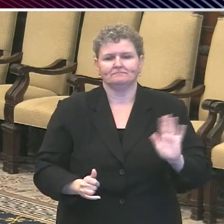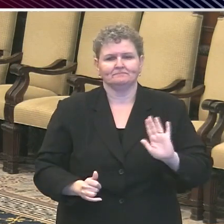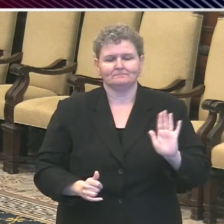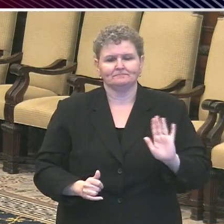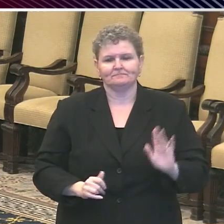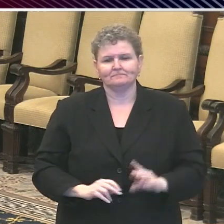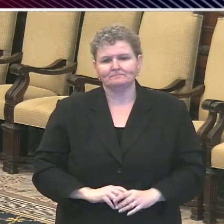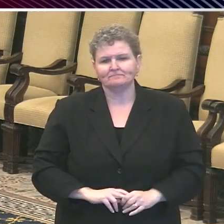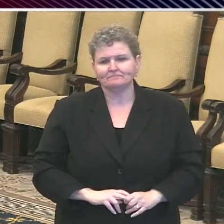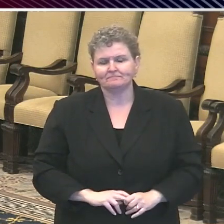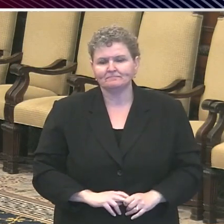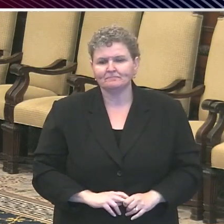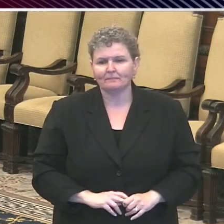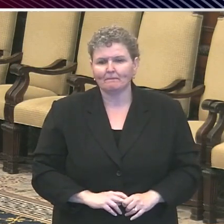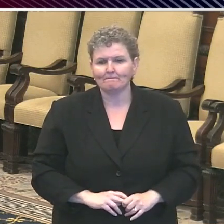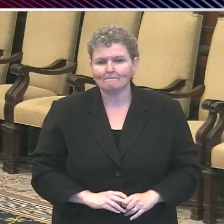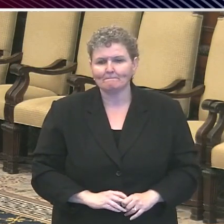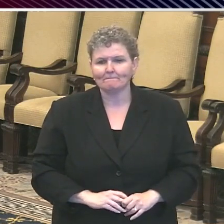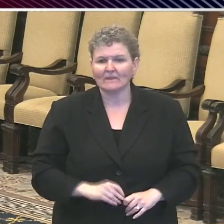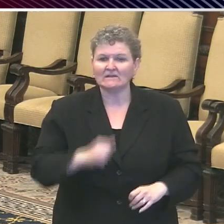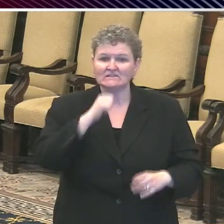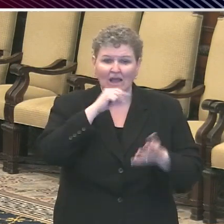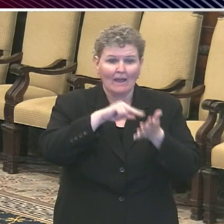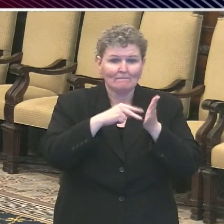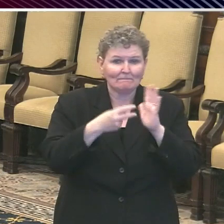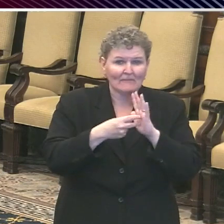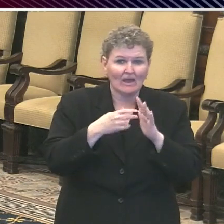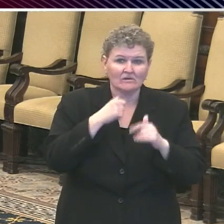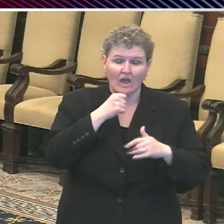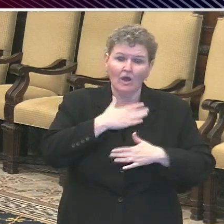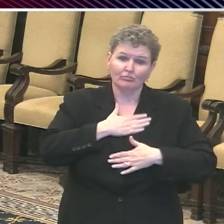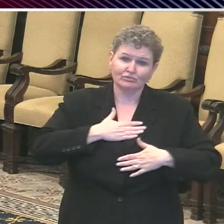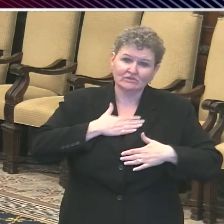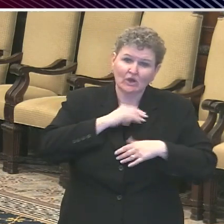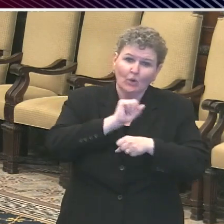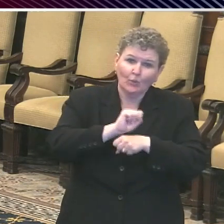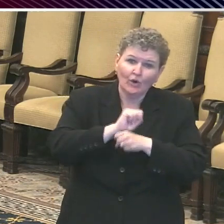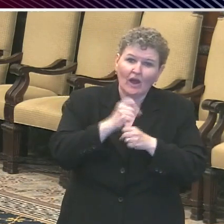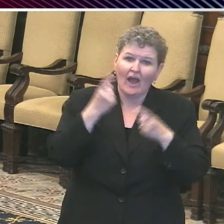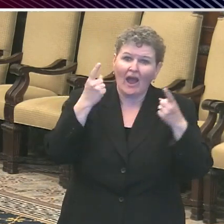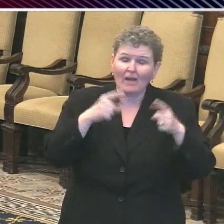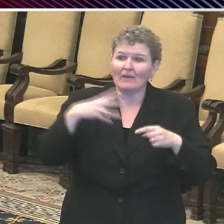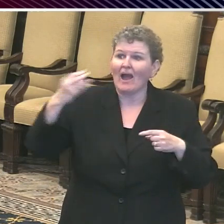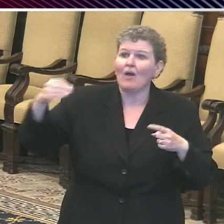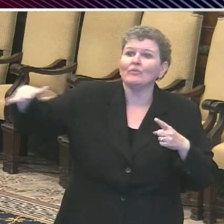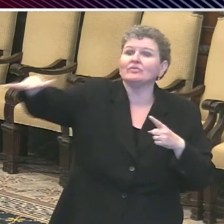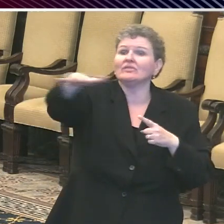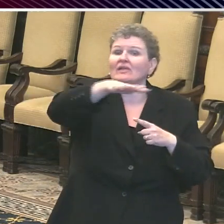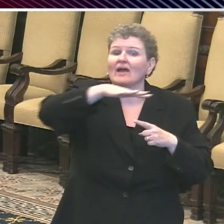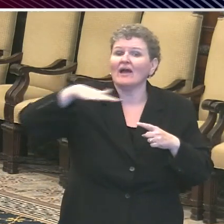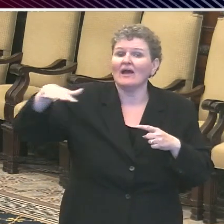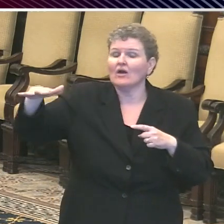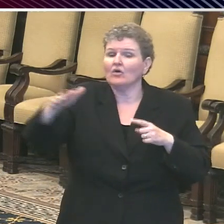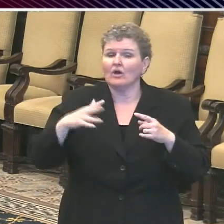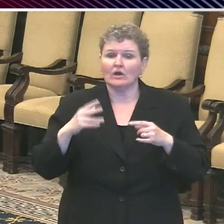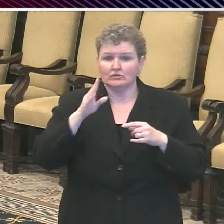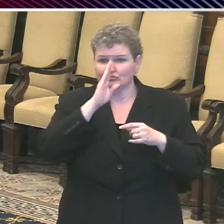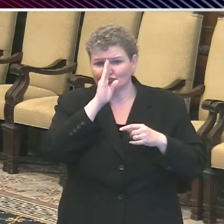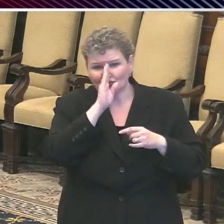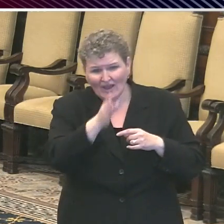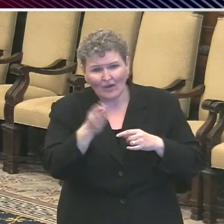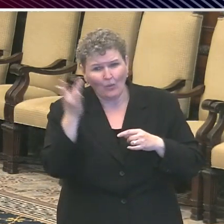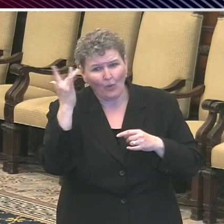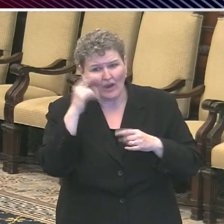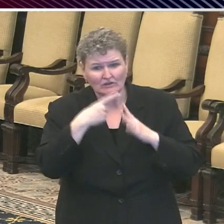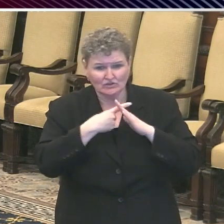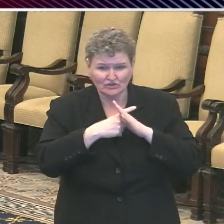That's not to say that I don't appreciate a lot of the efforts that have been made out there, and it's quite frankly why we entered into a competitive